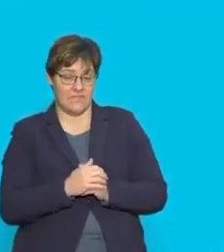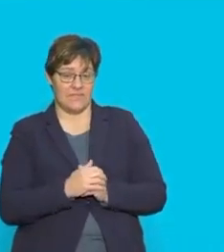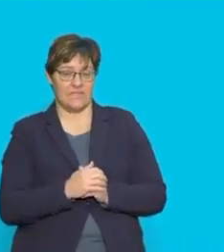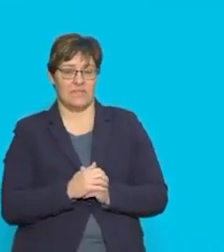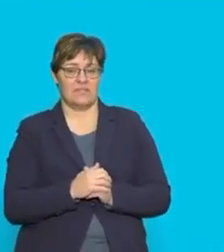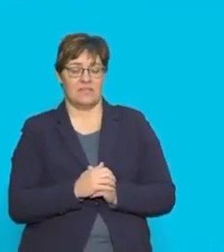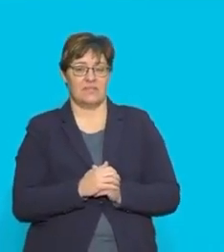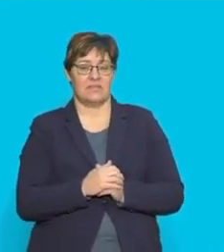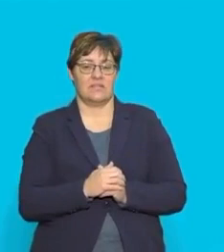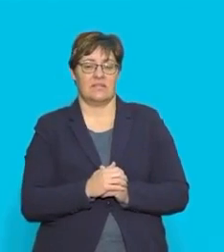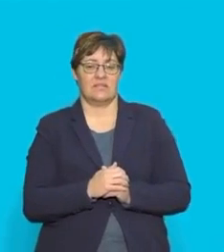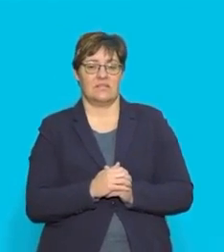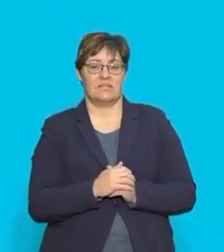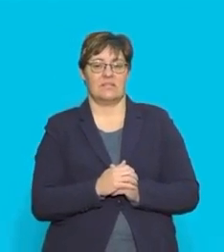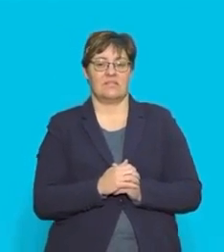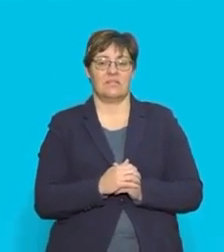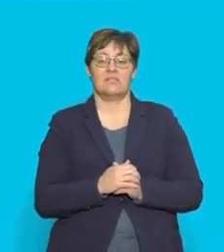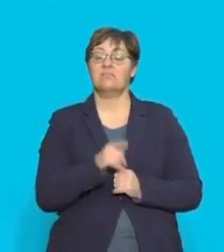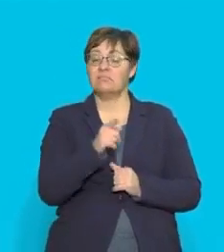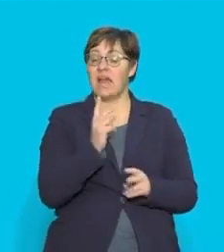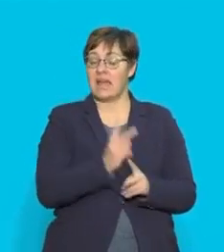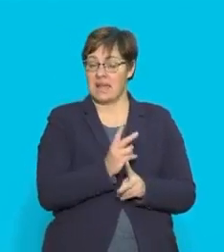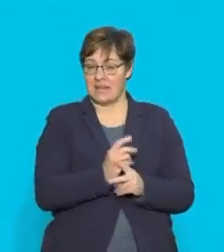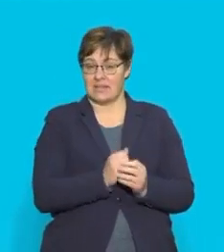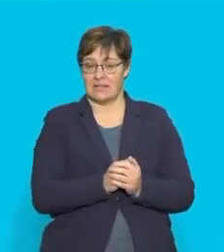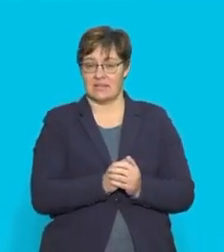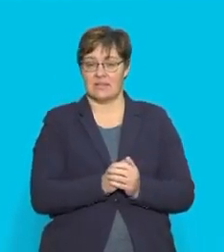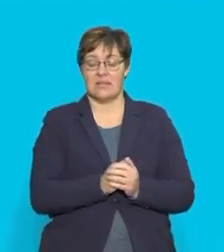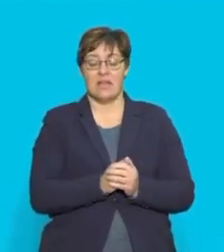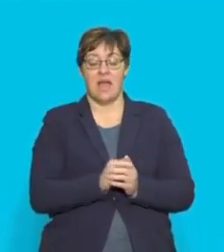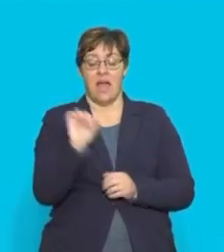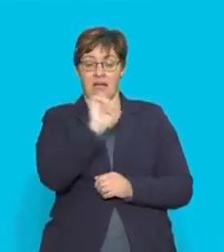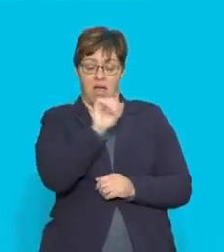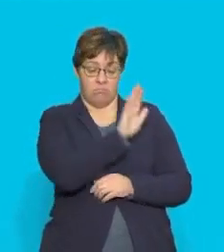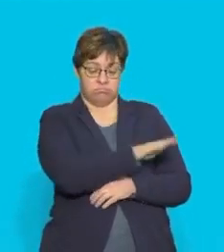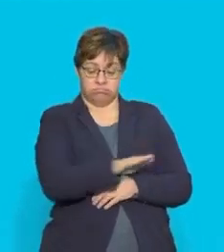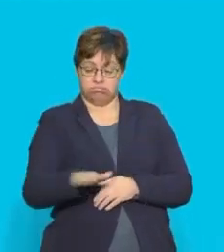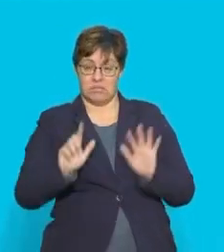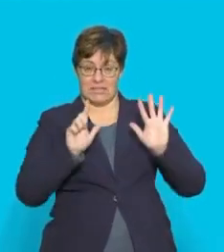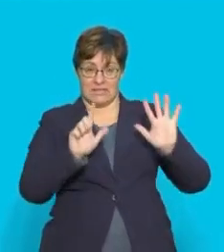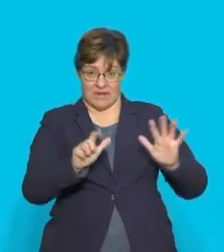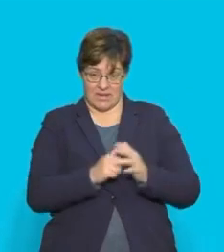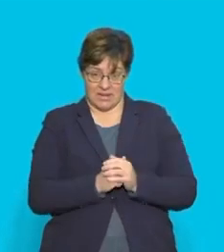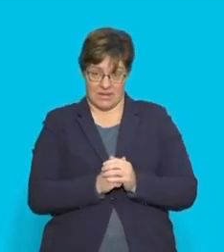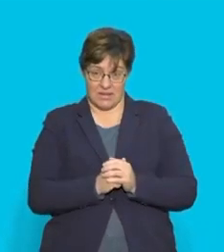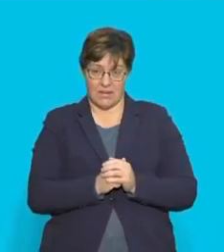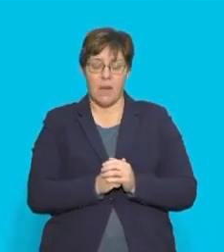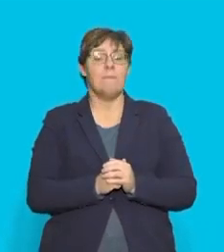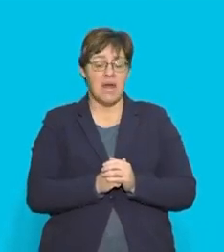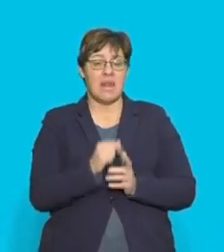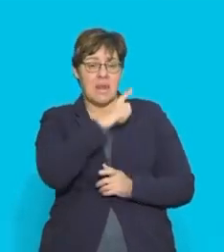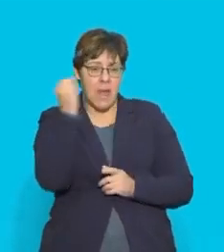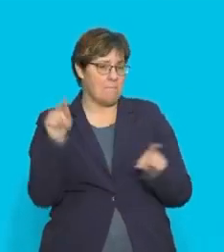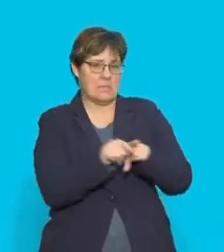Okay. So let's read our question again. 7 cars of different manufacturers. So we have